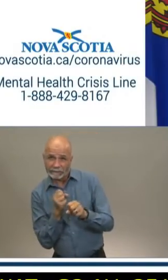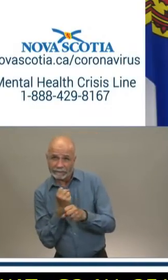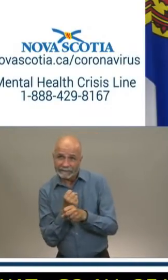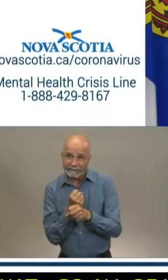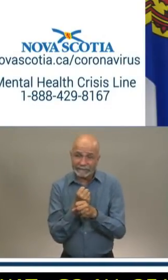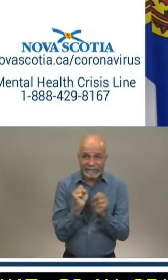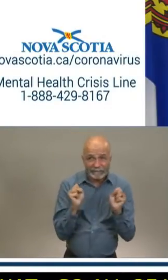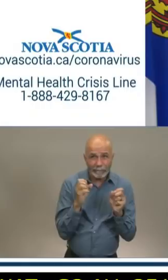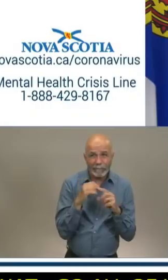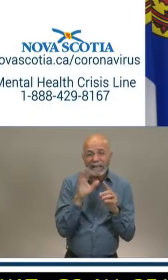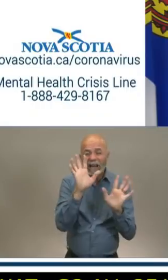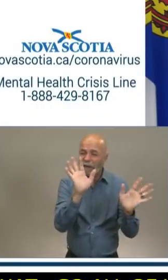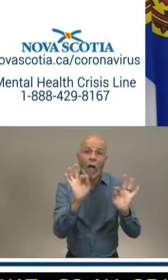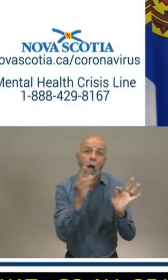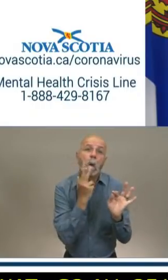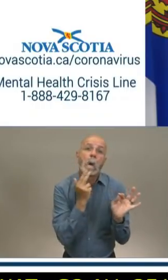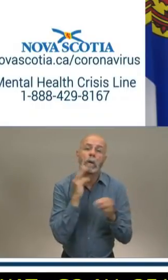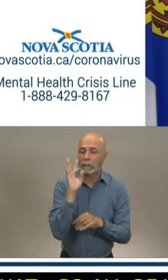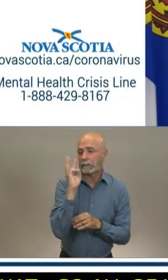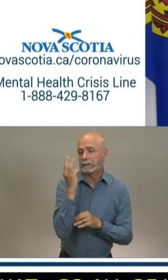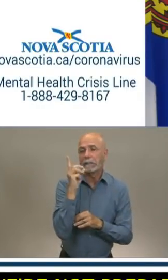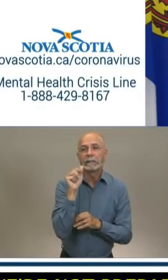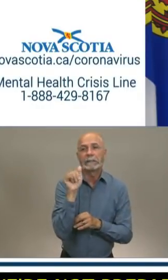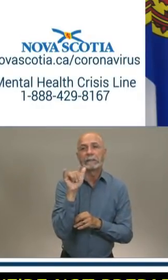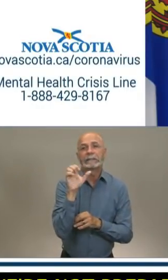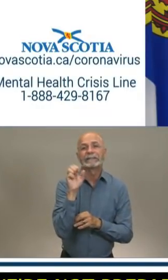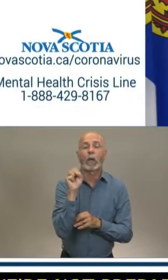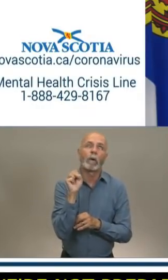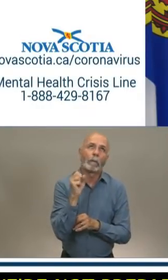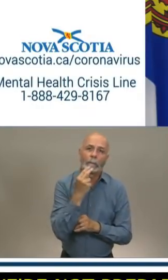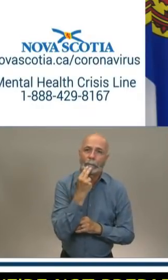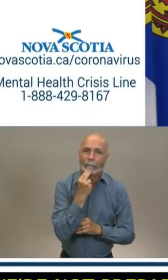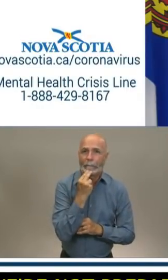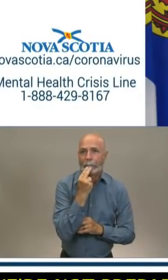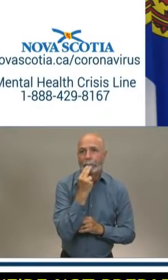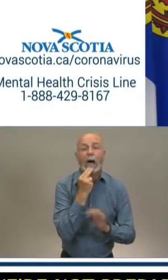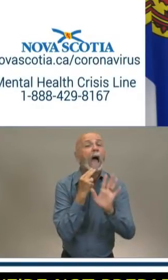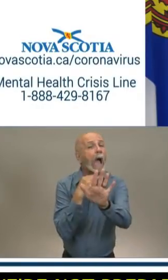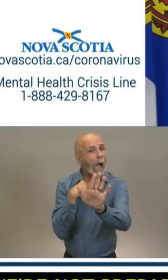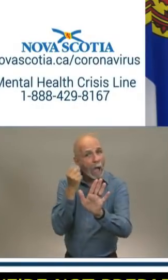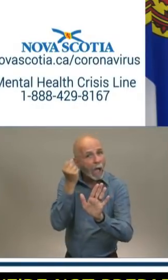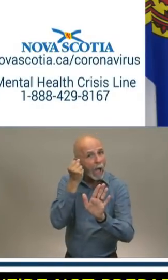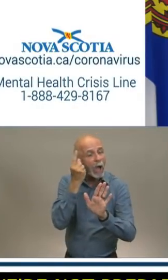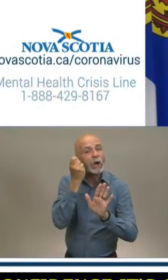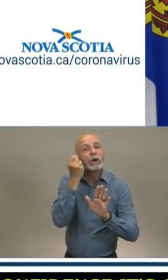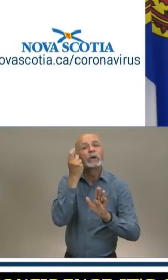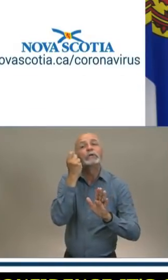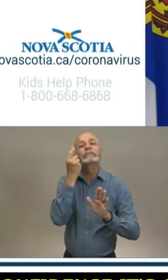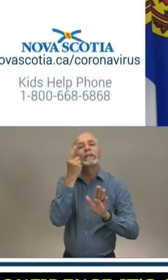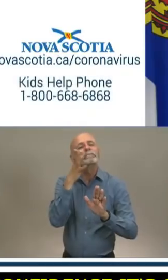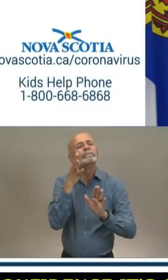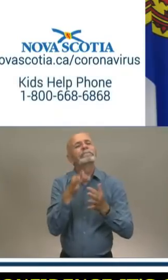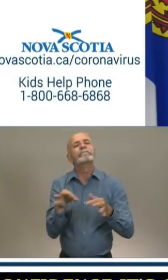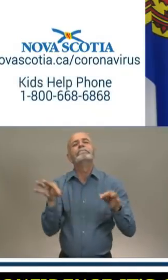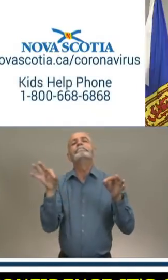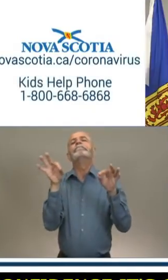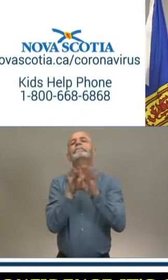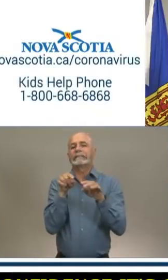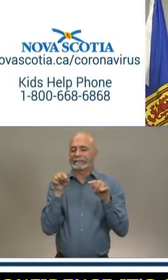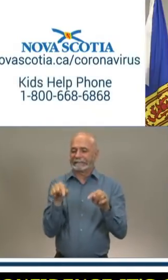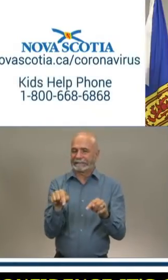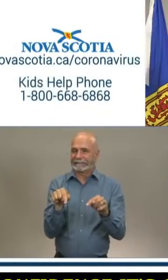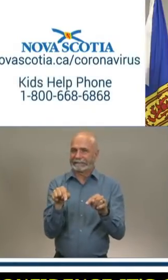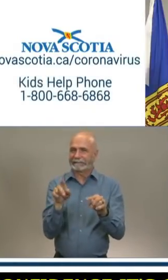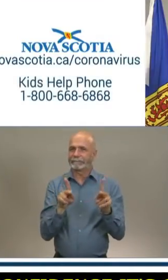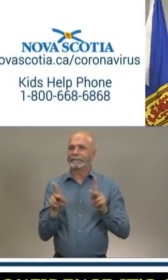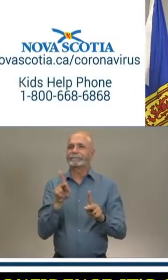my message to those people. I definitely hear you, but we need to continue to stay focused. Go ahead, Daryl,